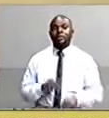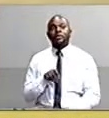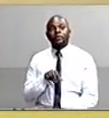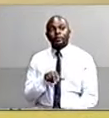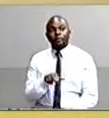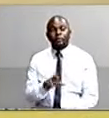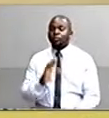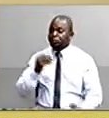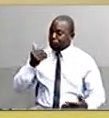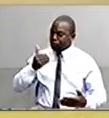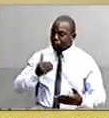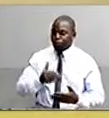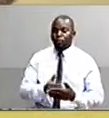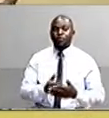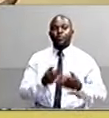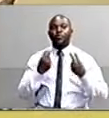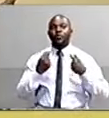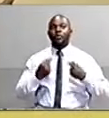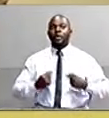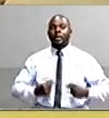is good for health.